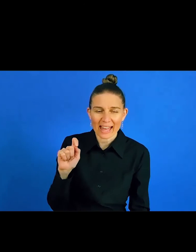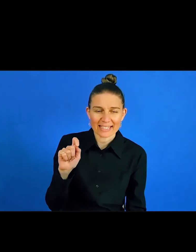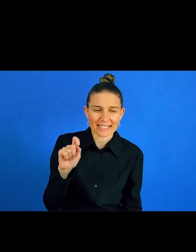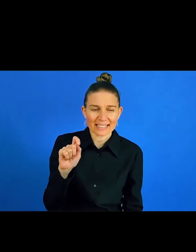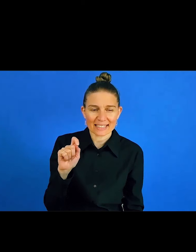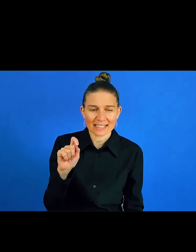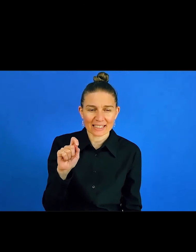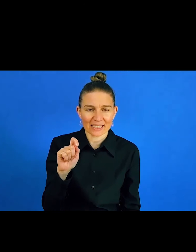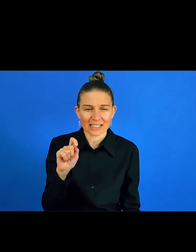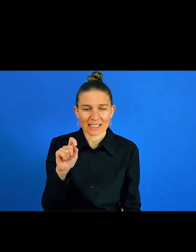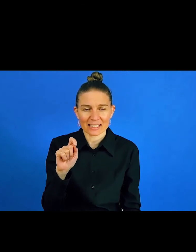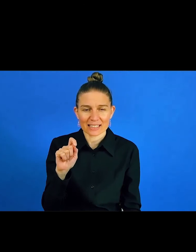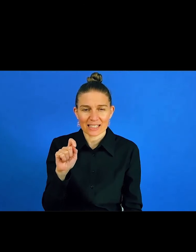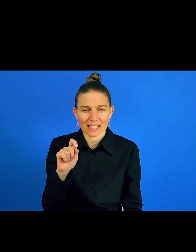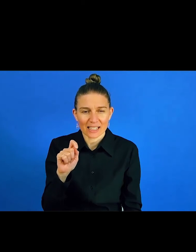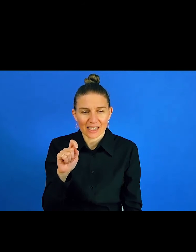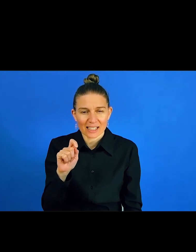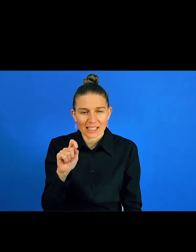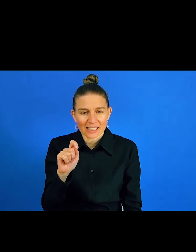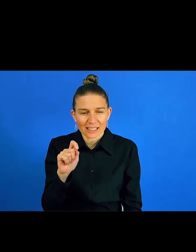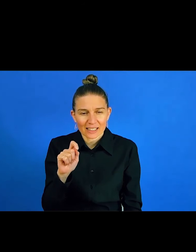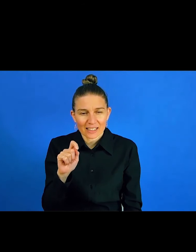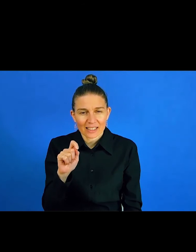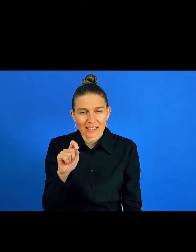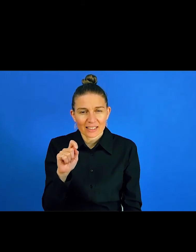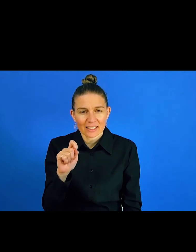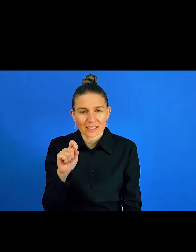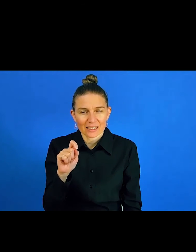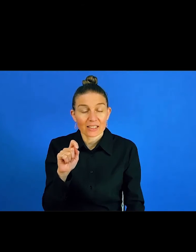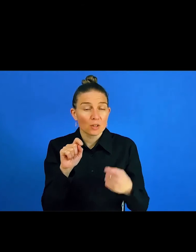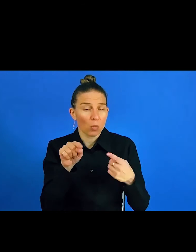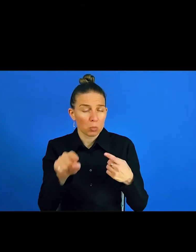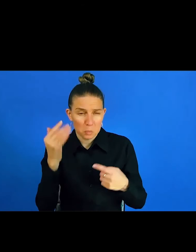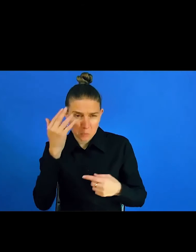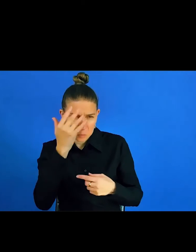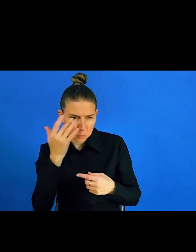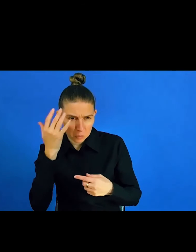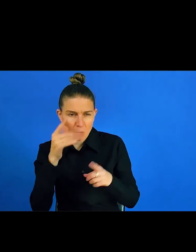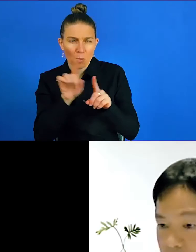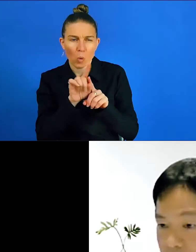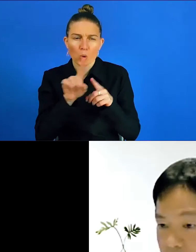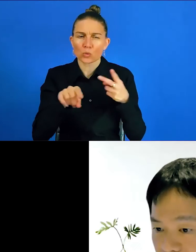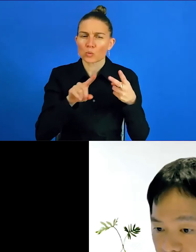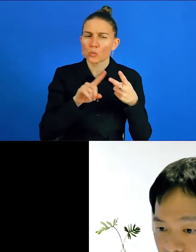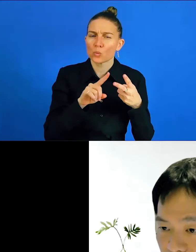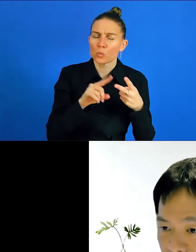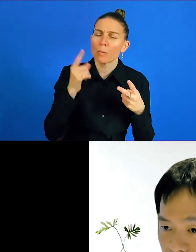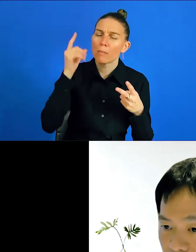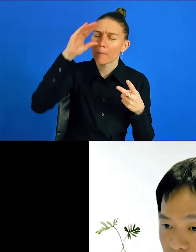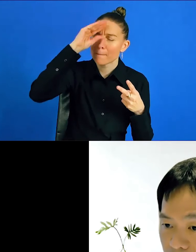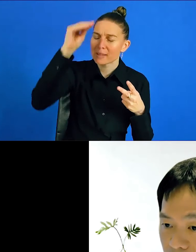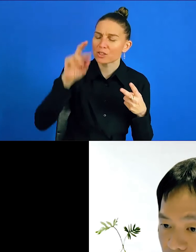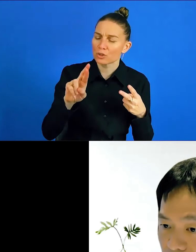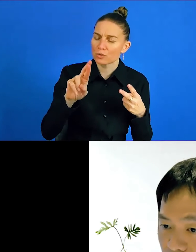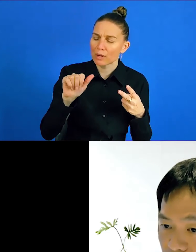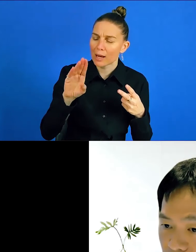maybe thinking of the response, I also want to pose a question to Mr. Rabani. I think there are a couple of questions